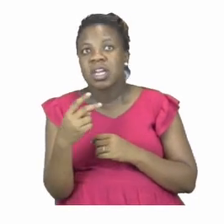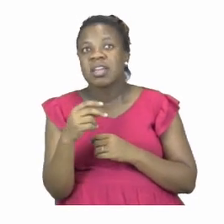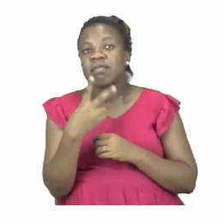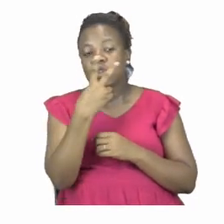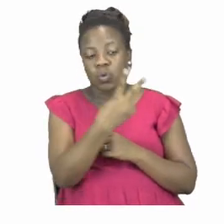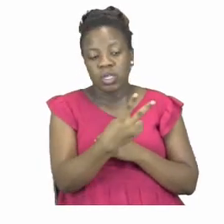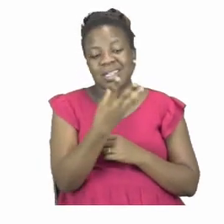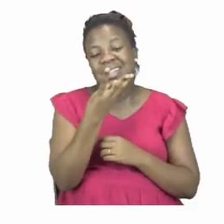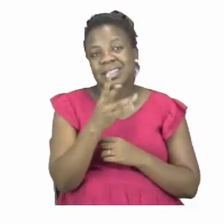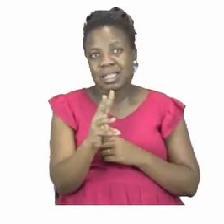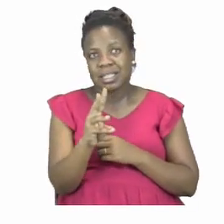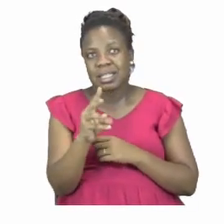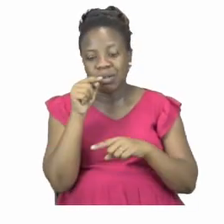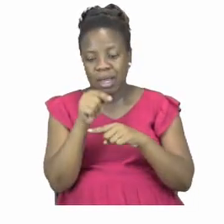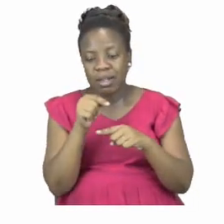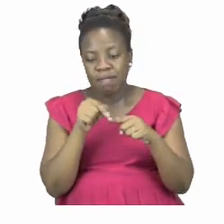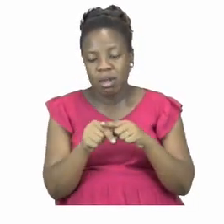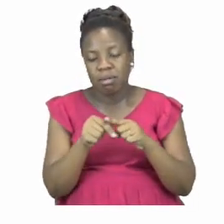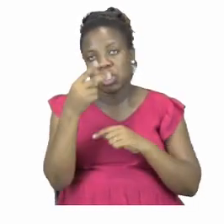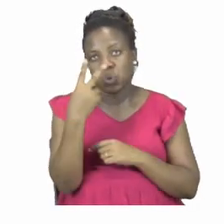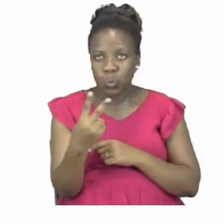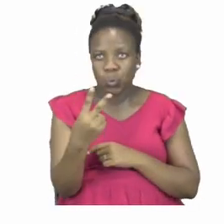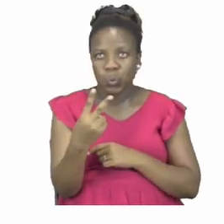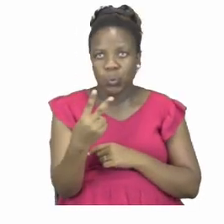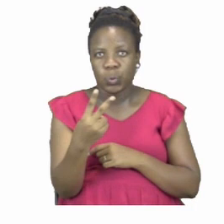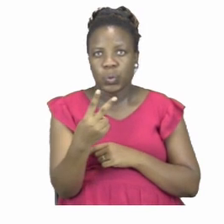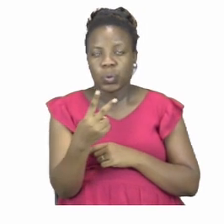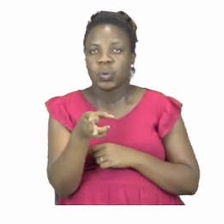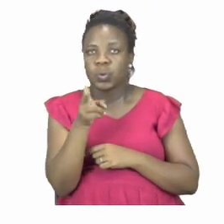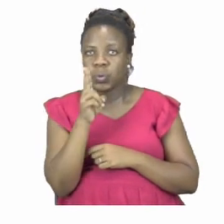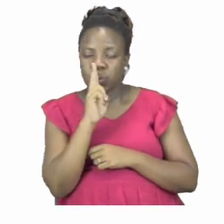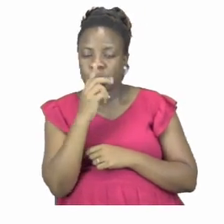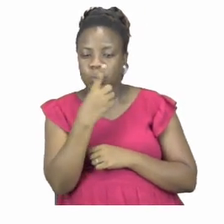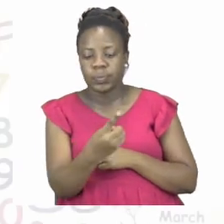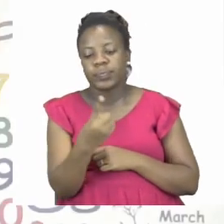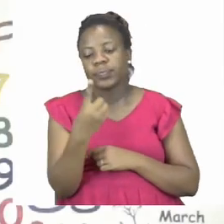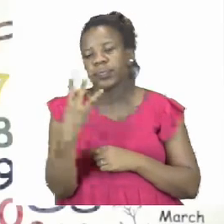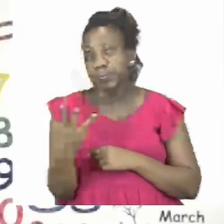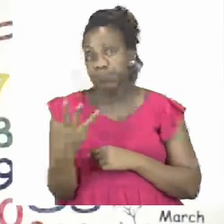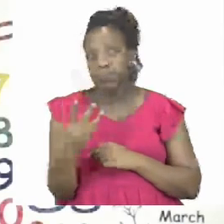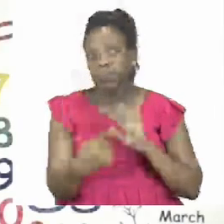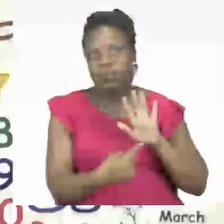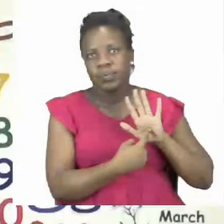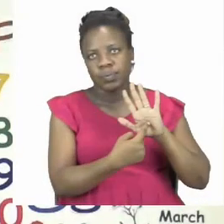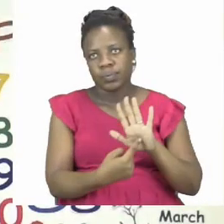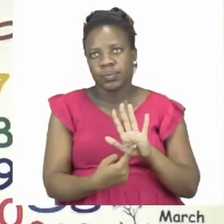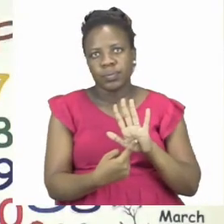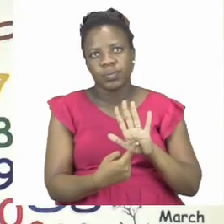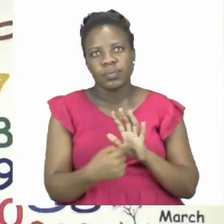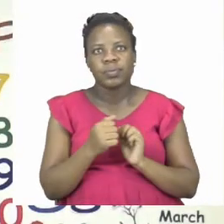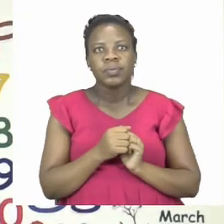few that I've decided to do on the board. Let's take a look at those ones. Now, the 2 that I have chosen